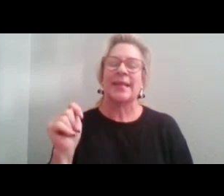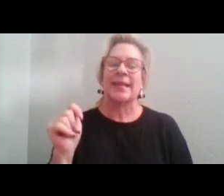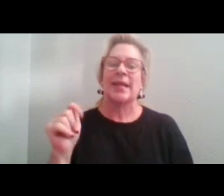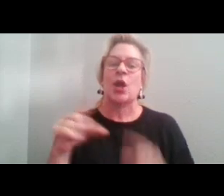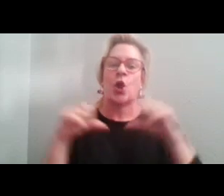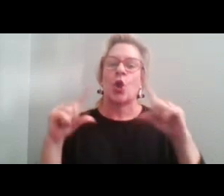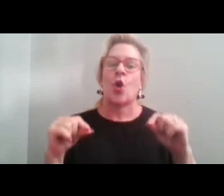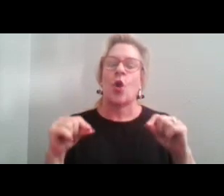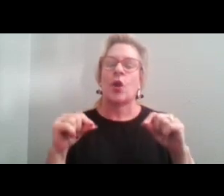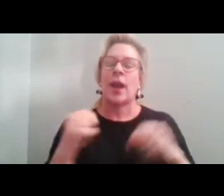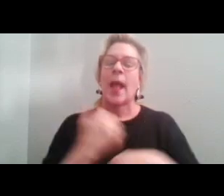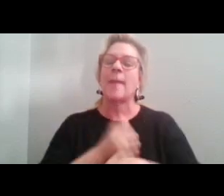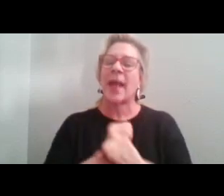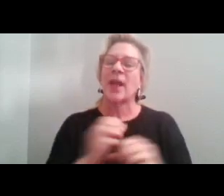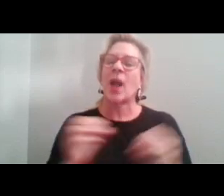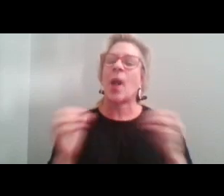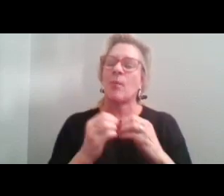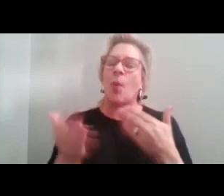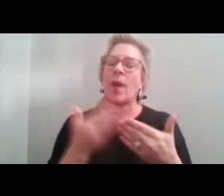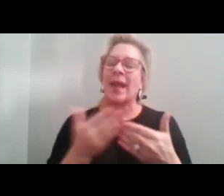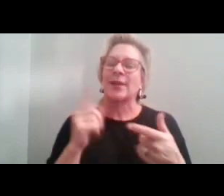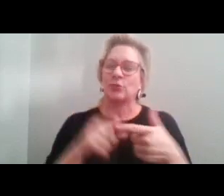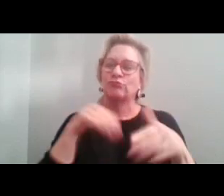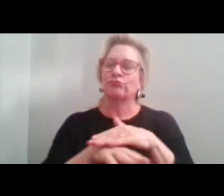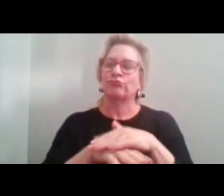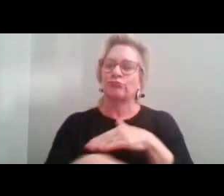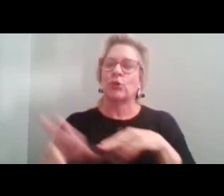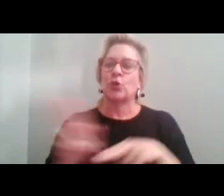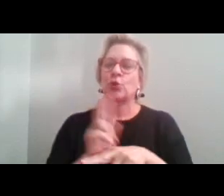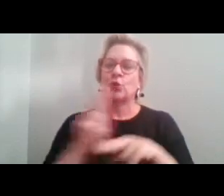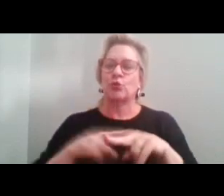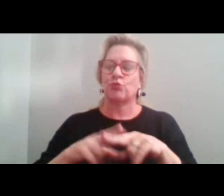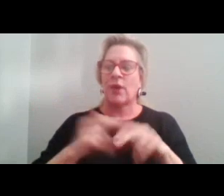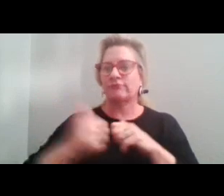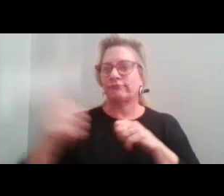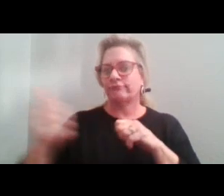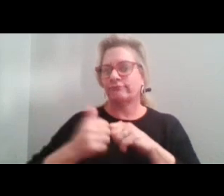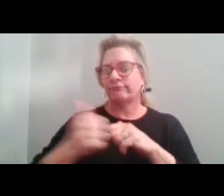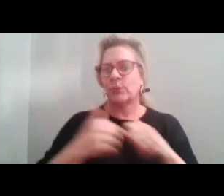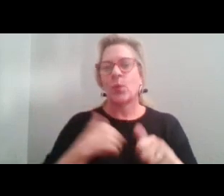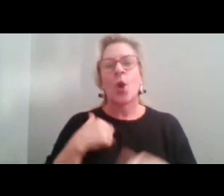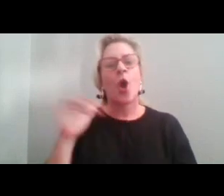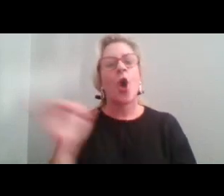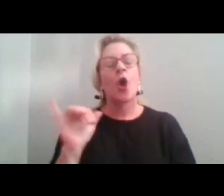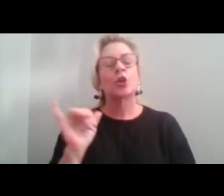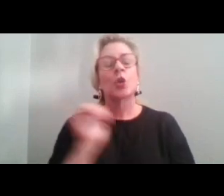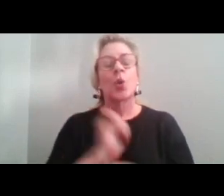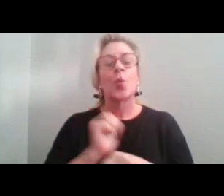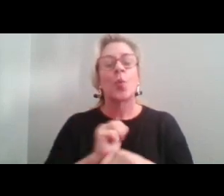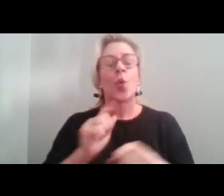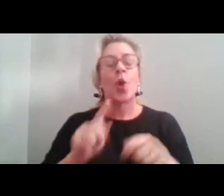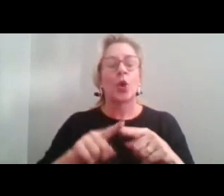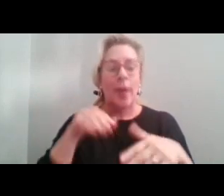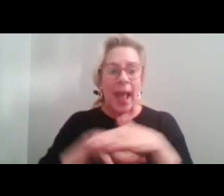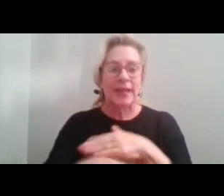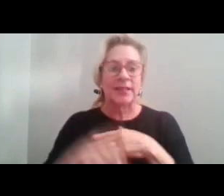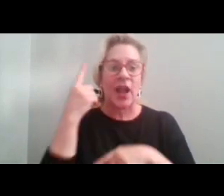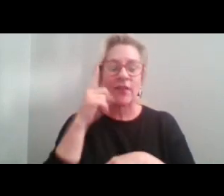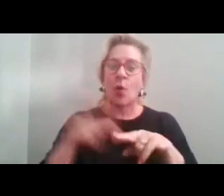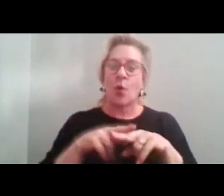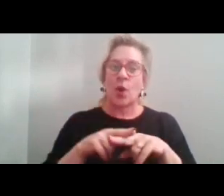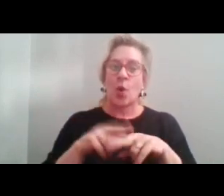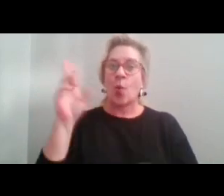more accessible. RCTC and SBCTA are also working to improve community access to rail stations. In